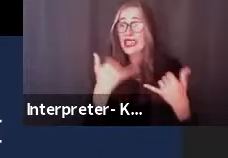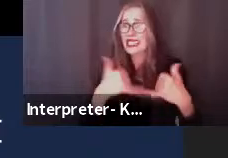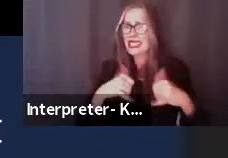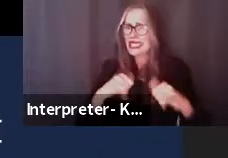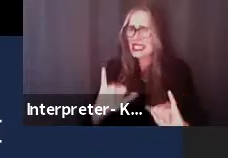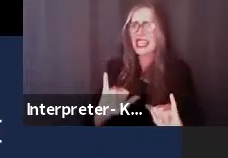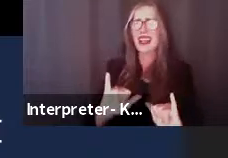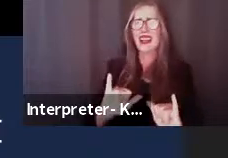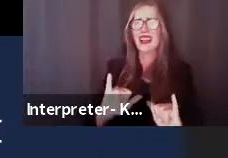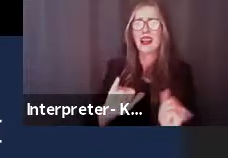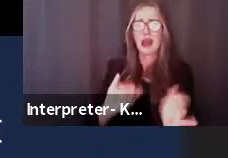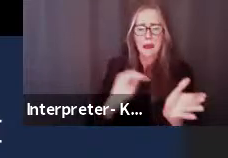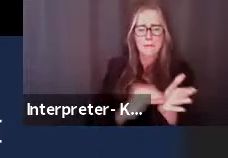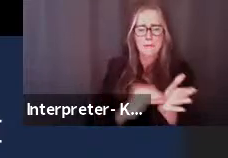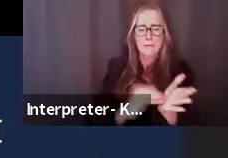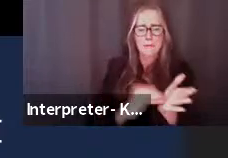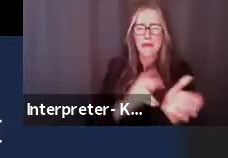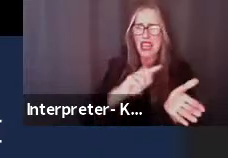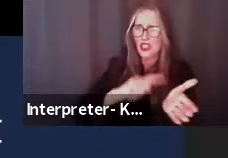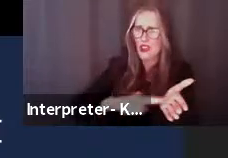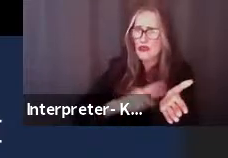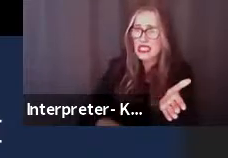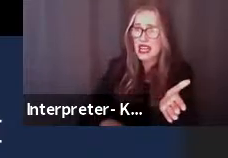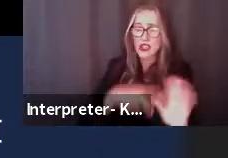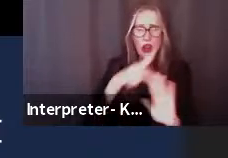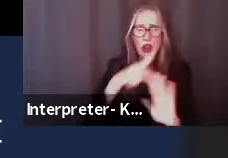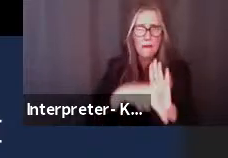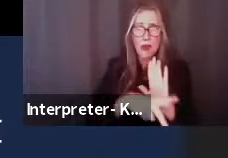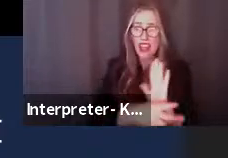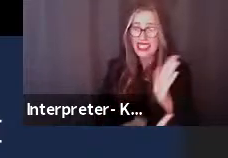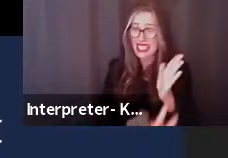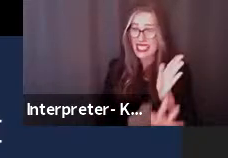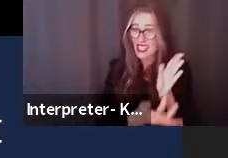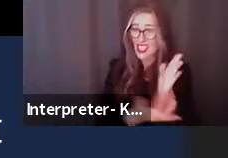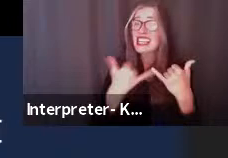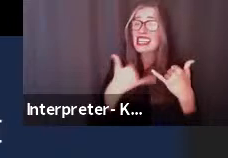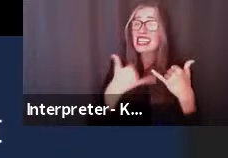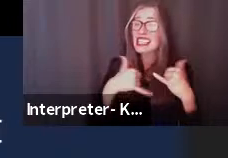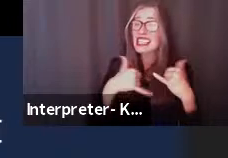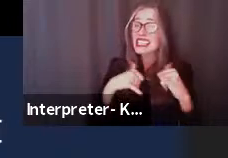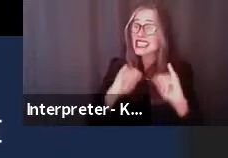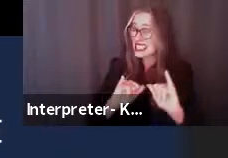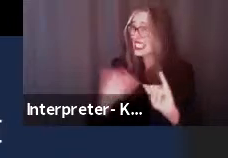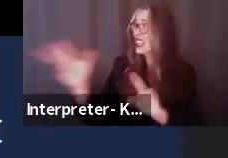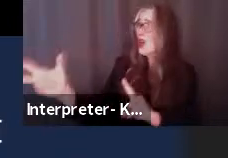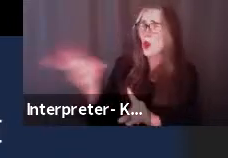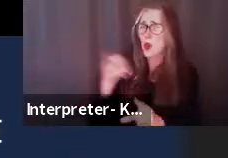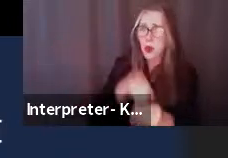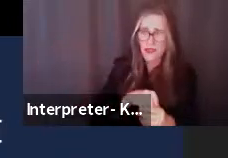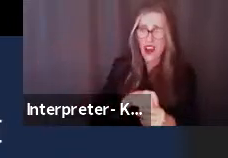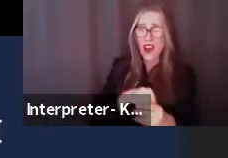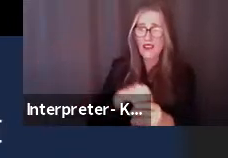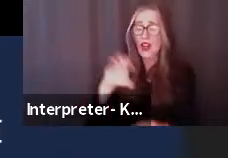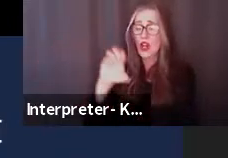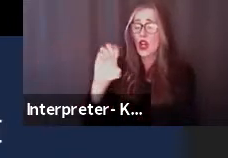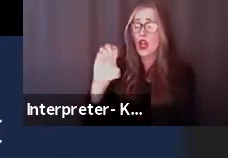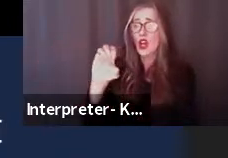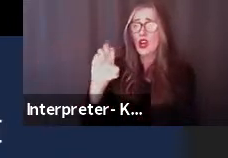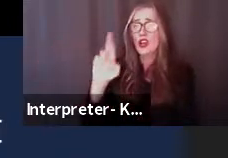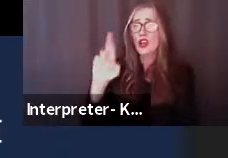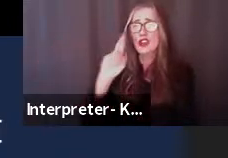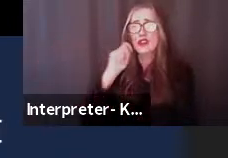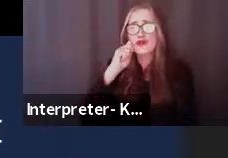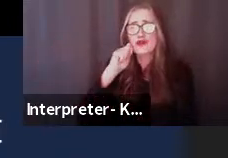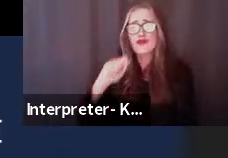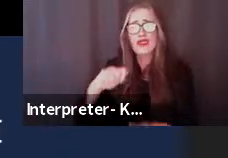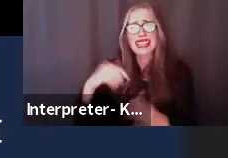research and policy and medical technology and what's interesting about it too is that not only does it continue to inform these things but it